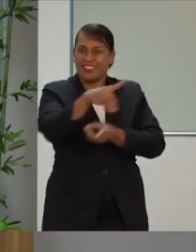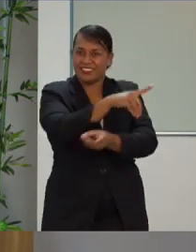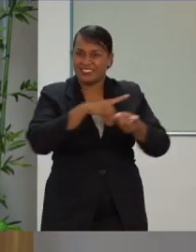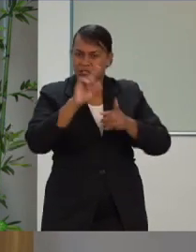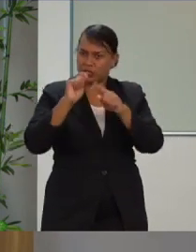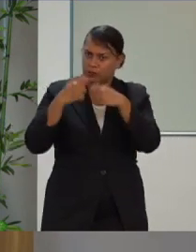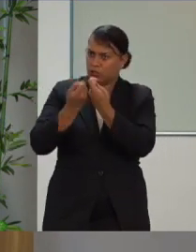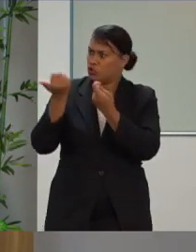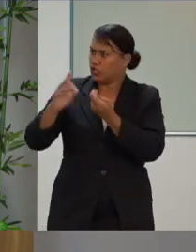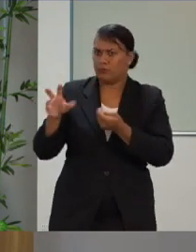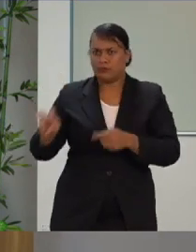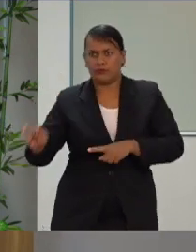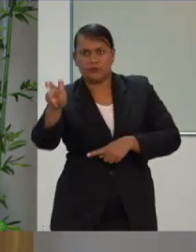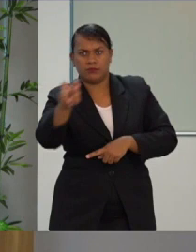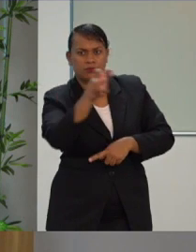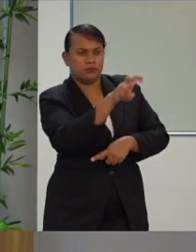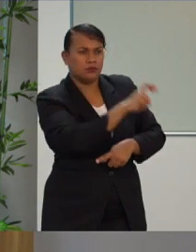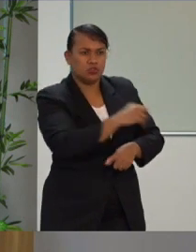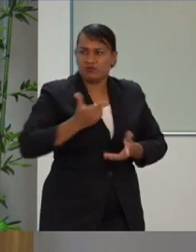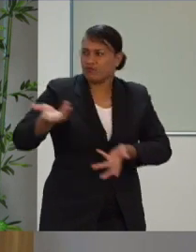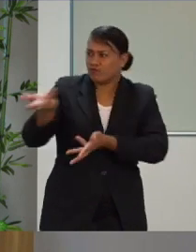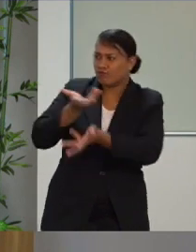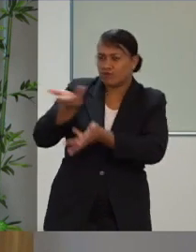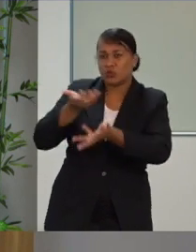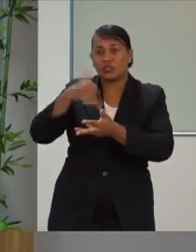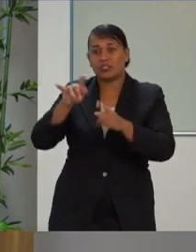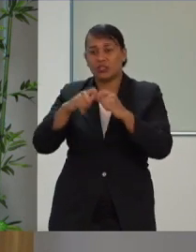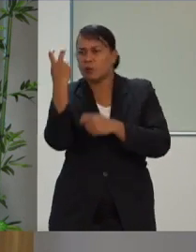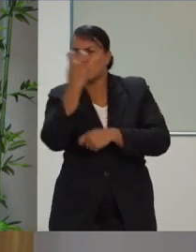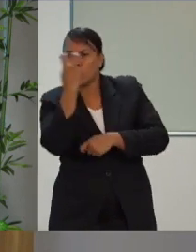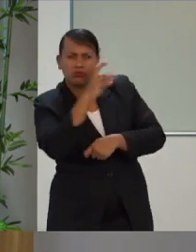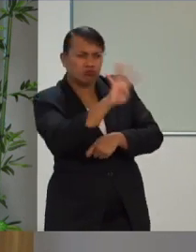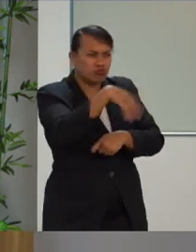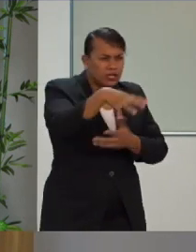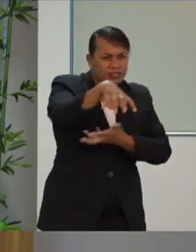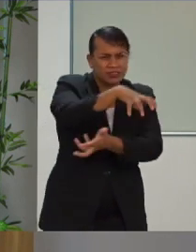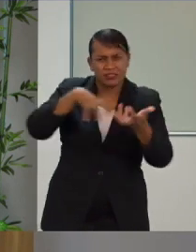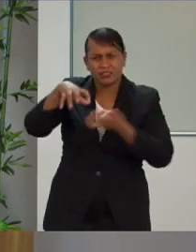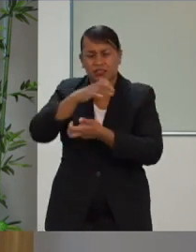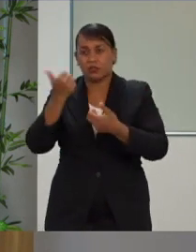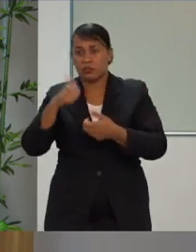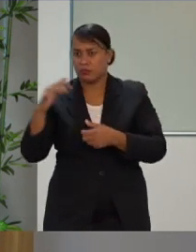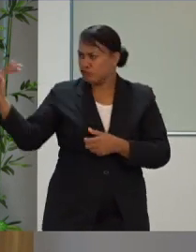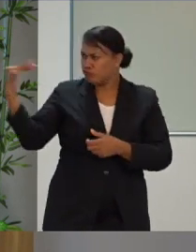tracking this particular cyclone, and we will be able to respond to it.